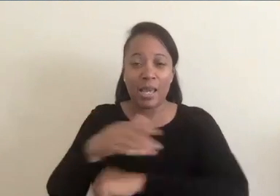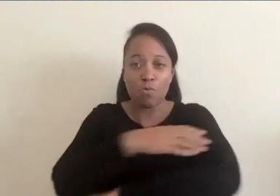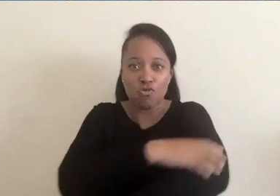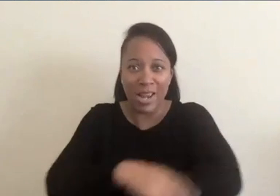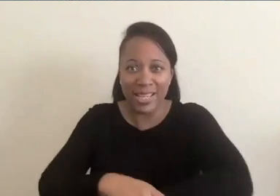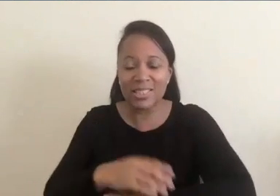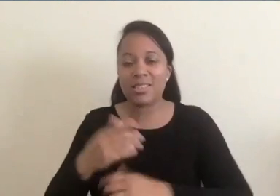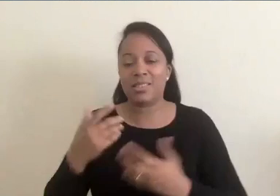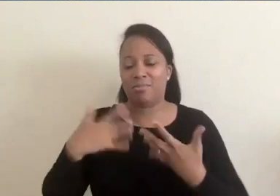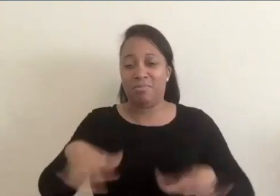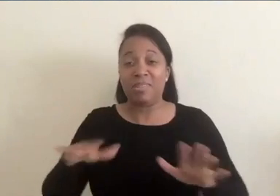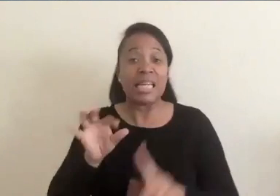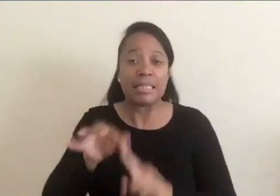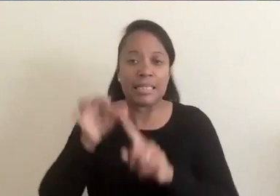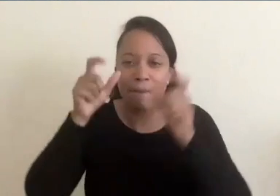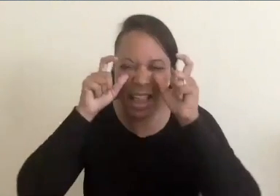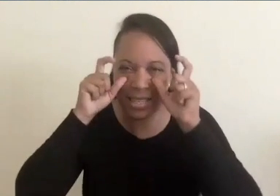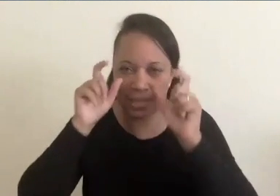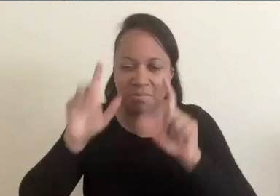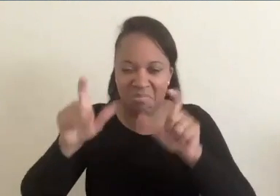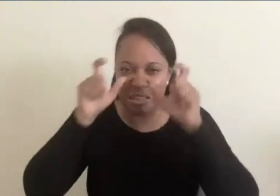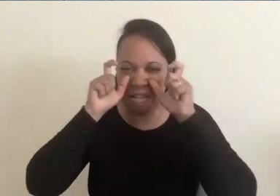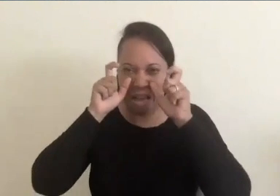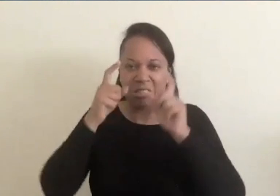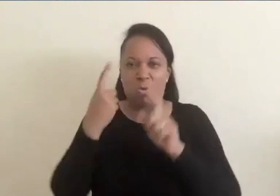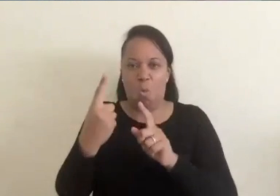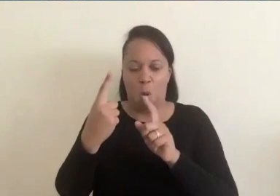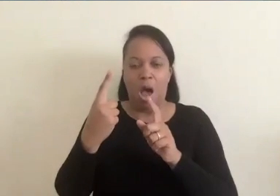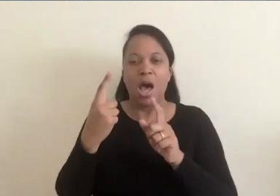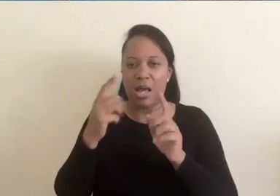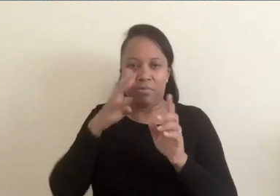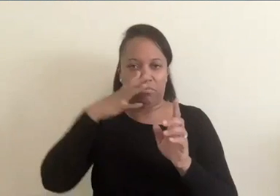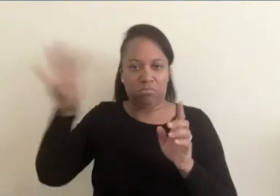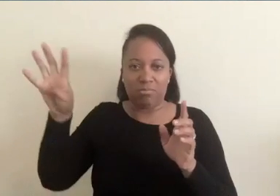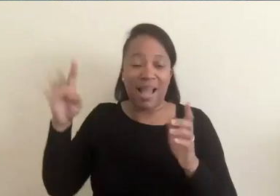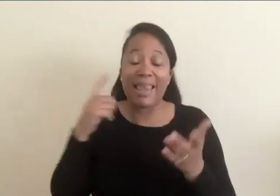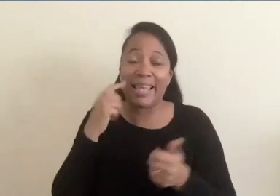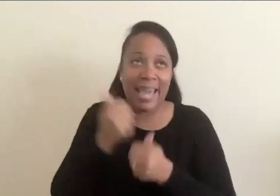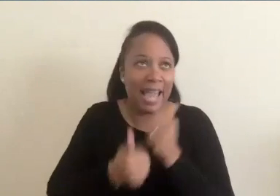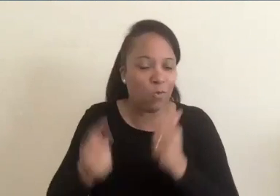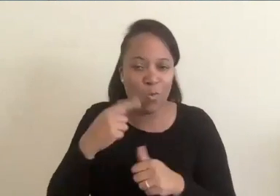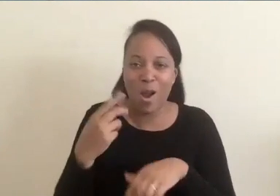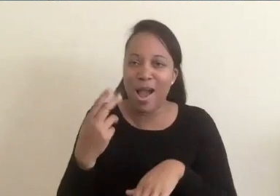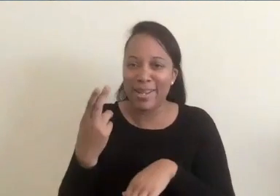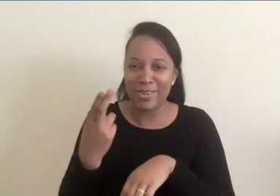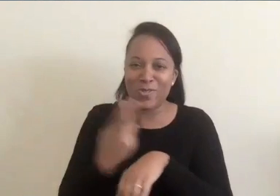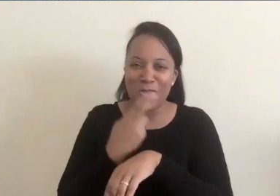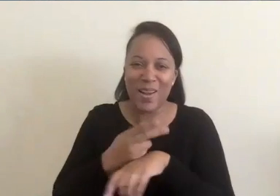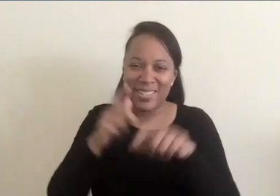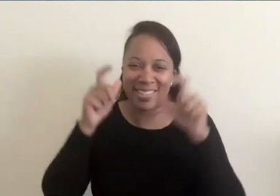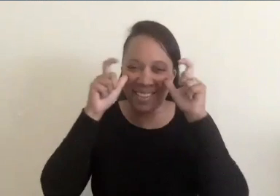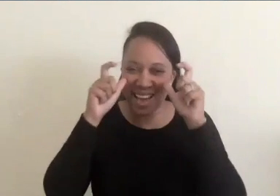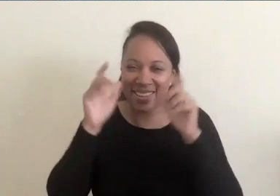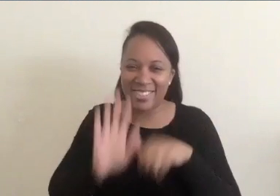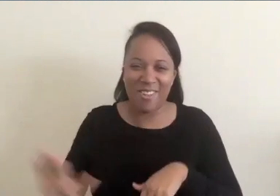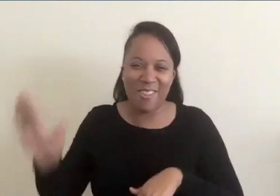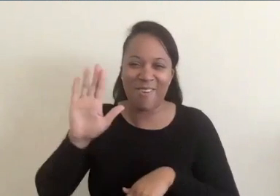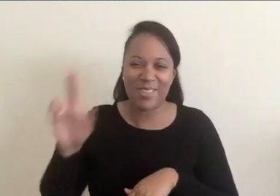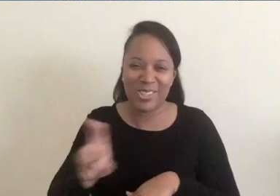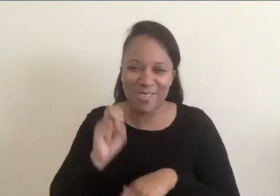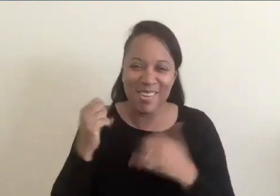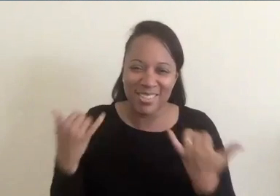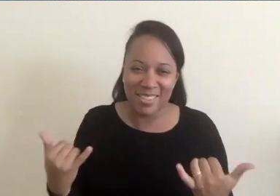have, except for eyeglasses. You can ignore eyeglasses because I think everyone in the country pretty much would be affected in some